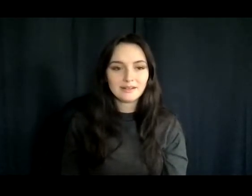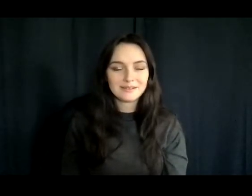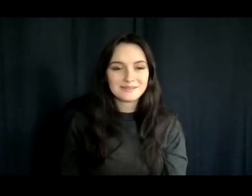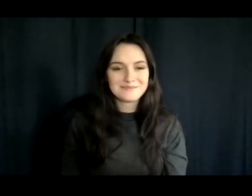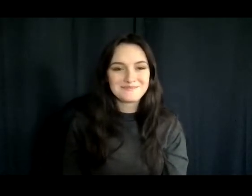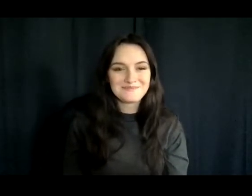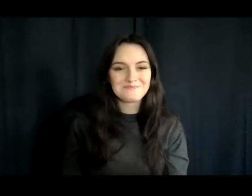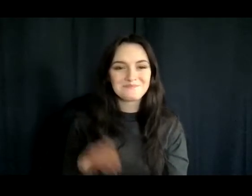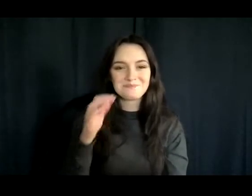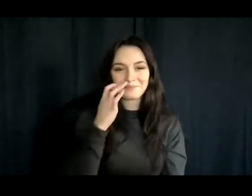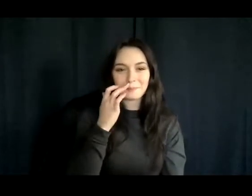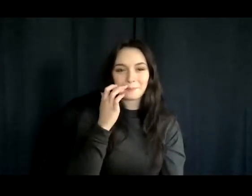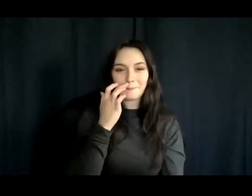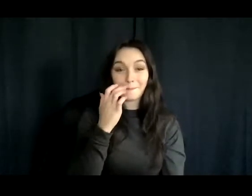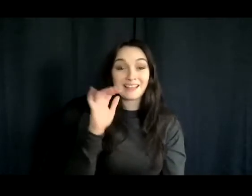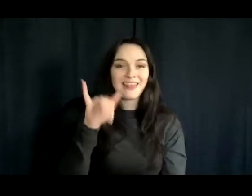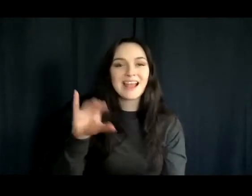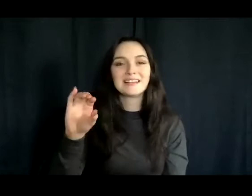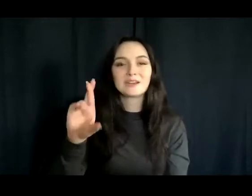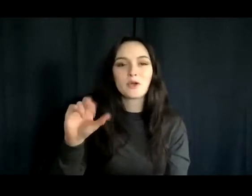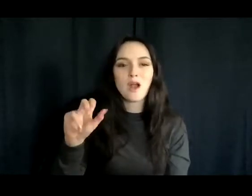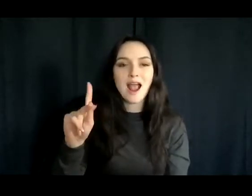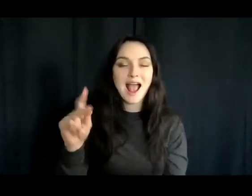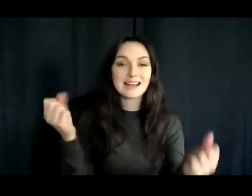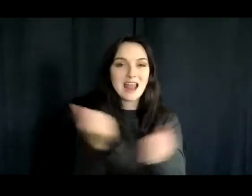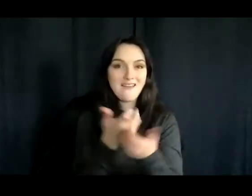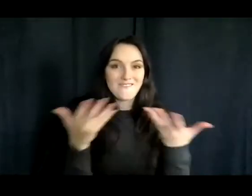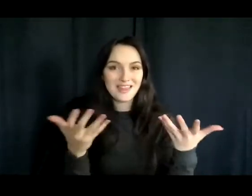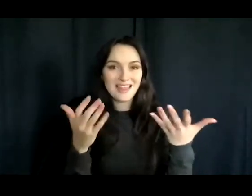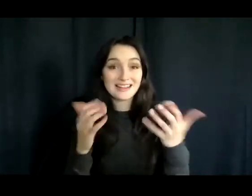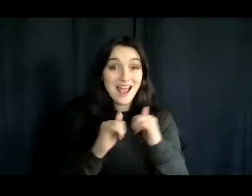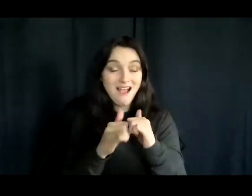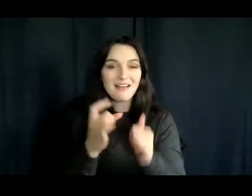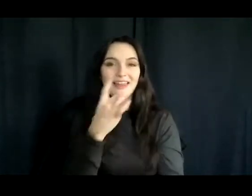light gets in. That's one of my favorite quotes. Sweet.